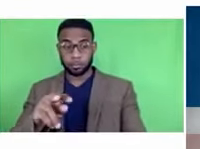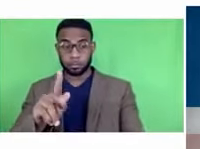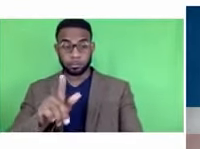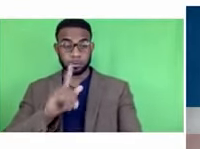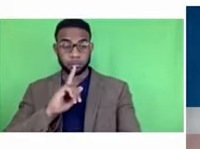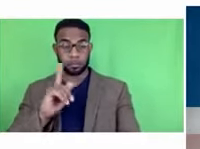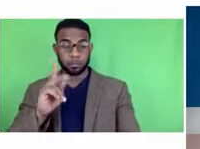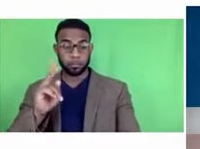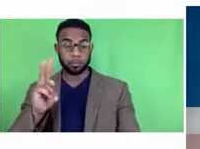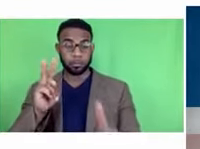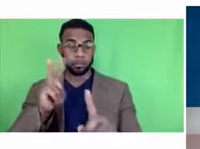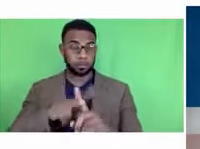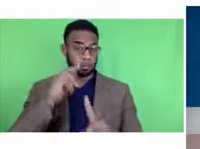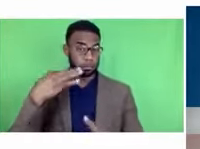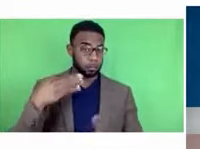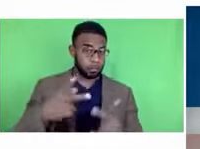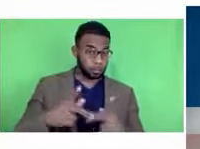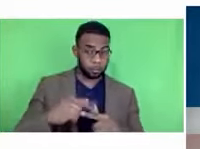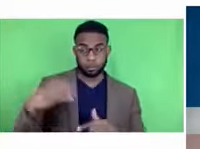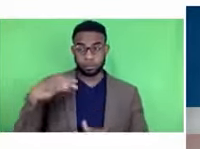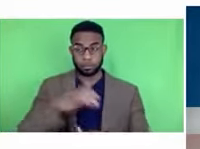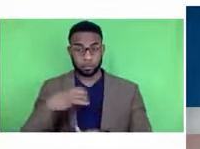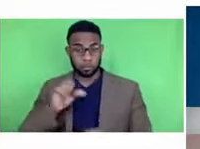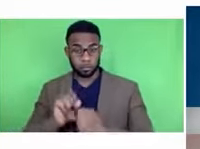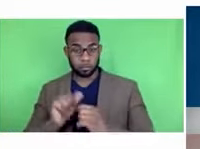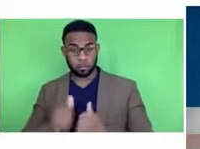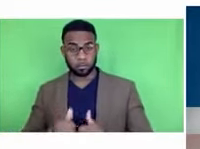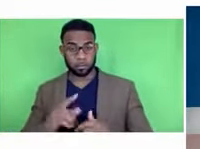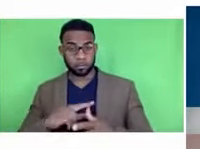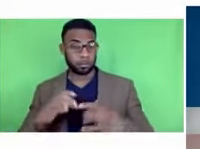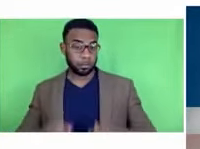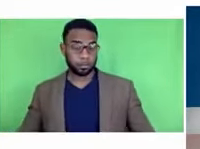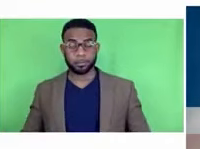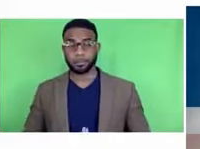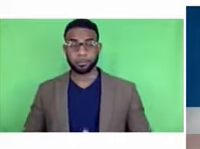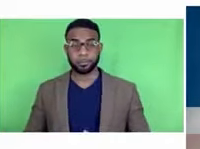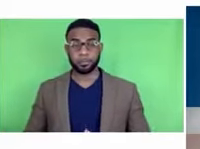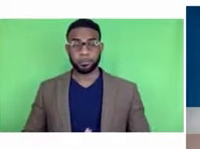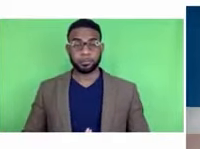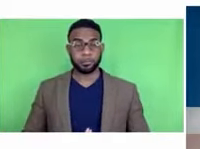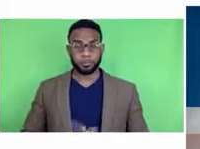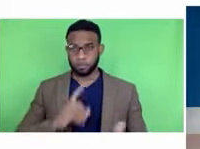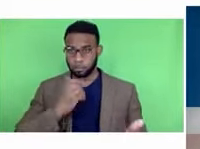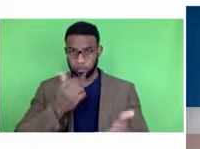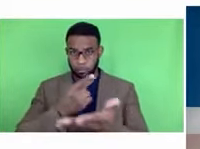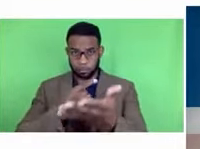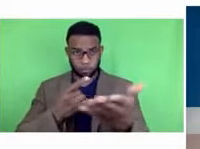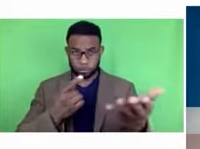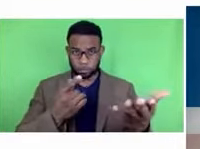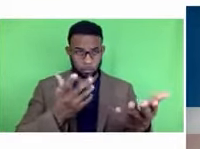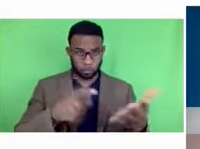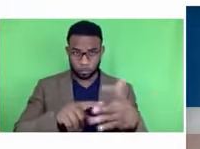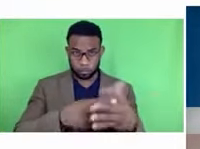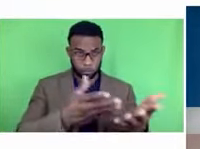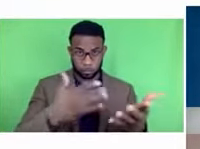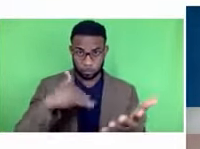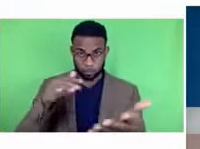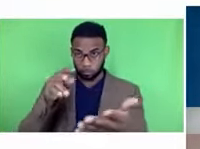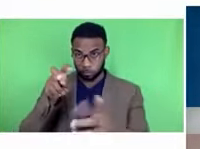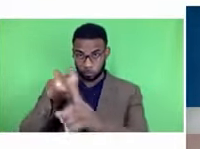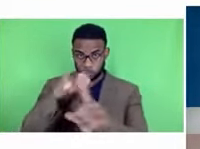for positions or clients that we're working with. And I'm not sure if anyone in particular wants to start, or I can ask